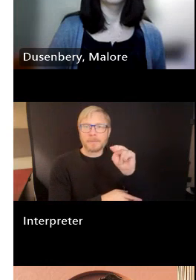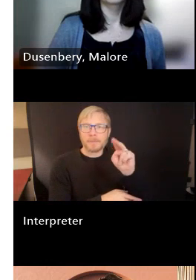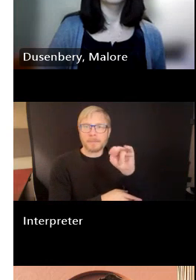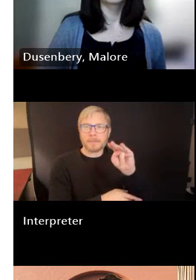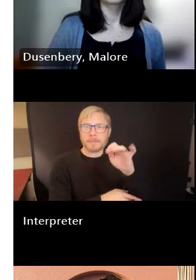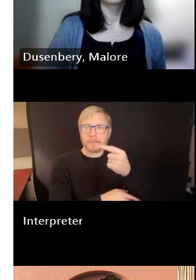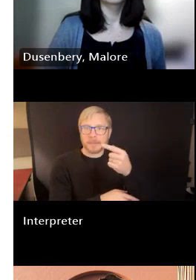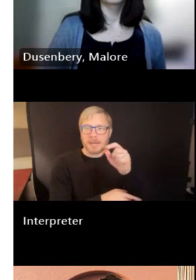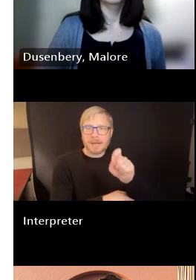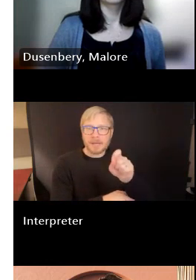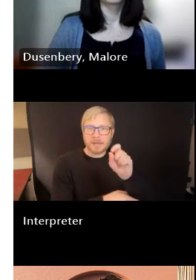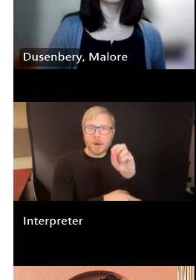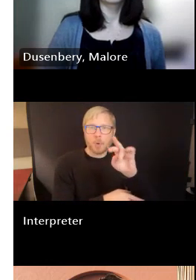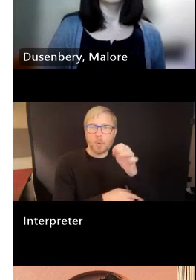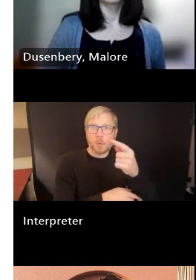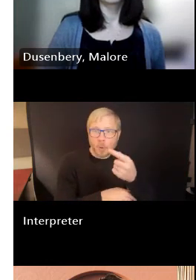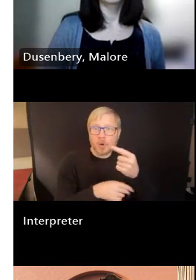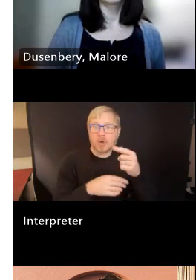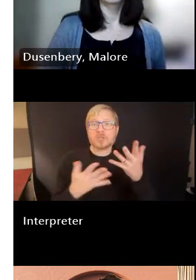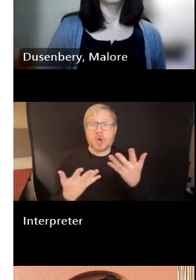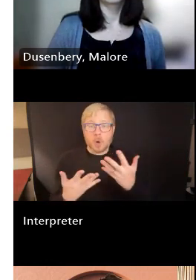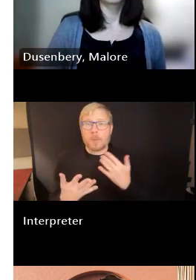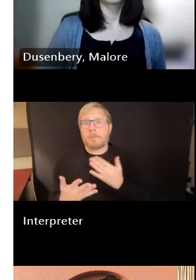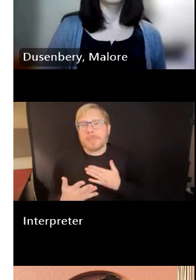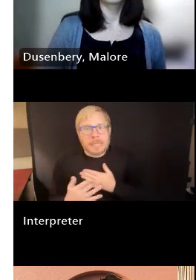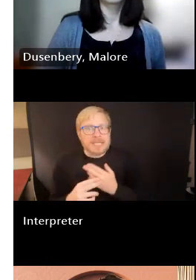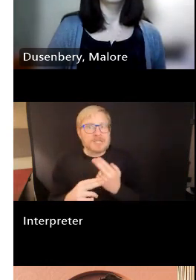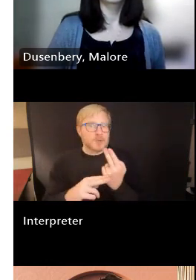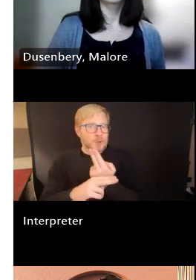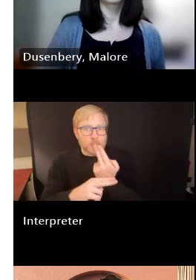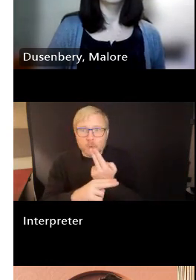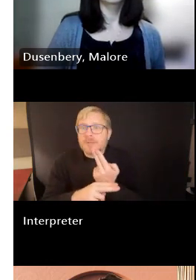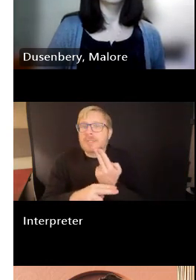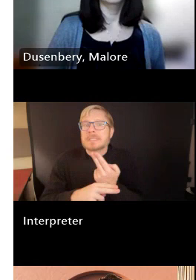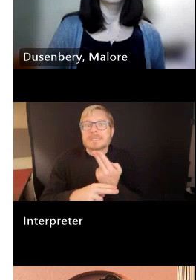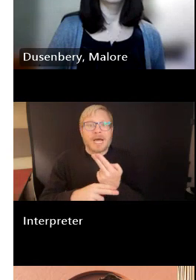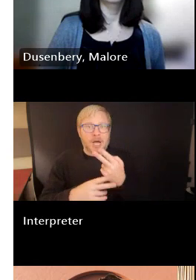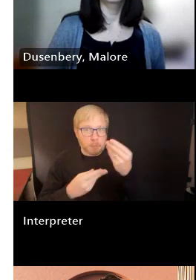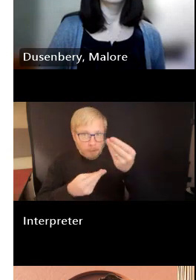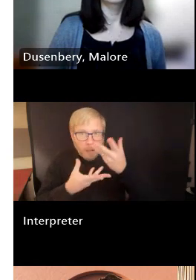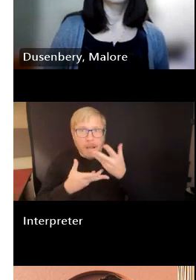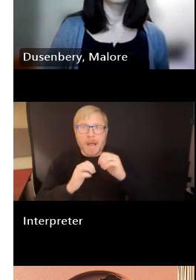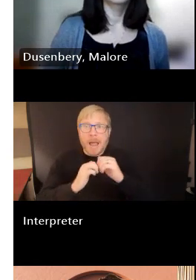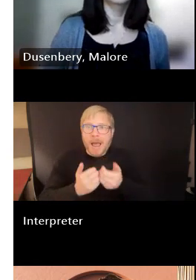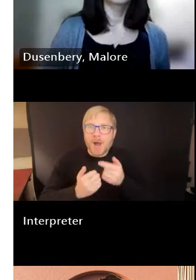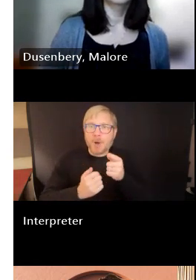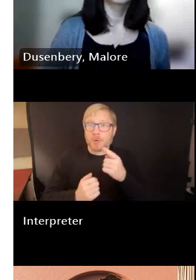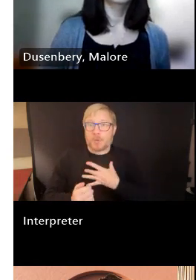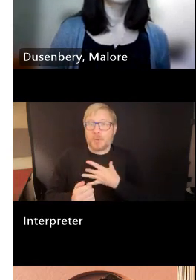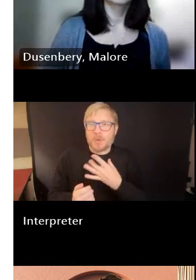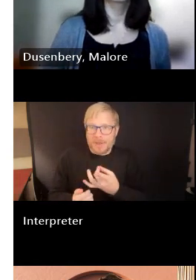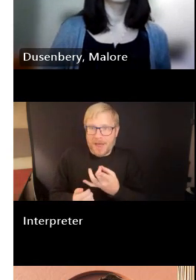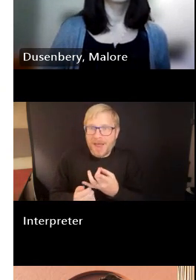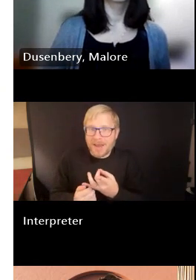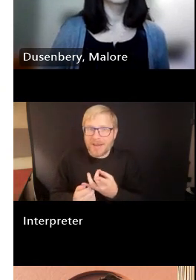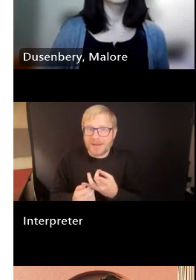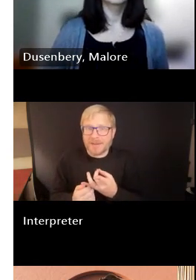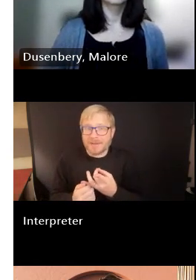use them, to get back to us about them, and we are happy to engage more. But Mallory, let's go to the next one.